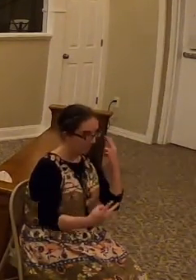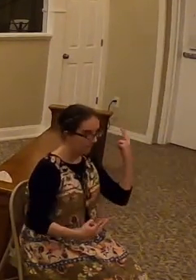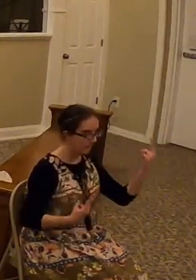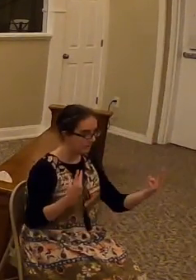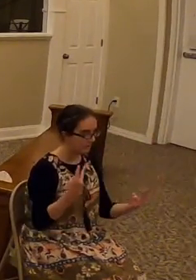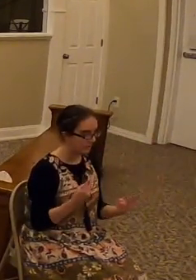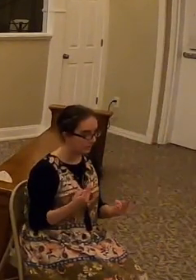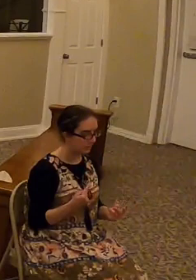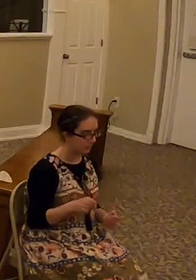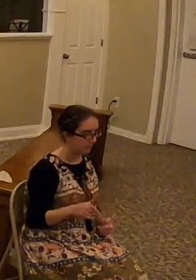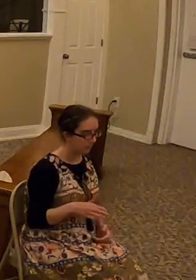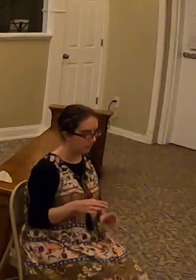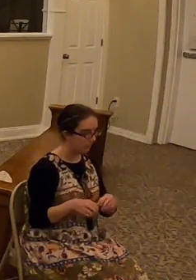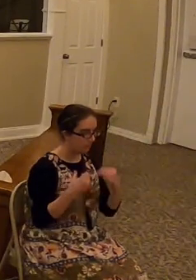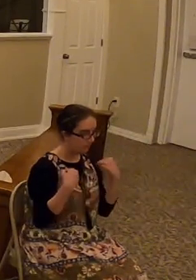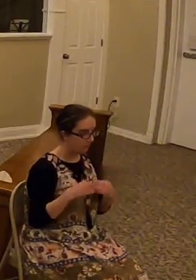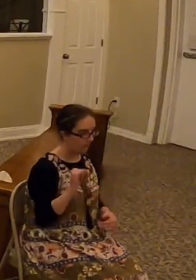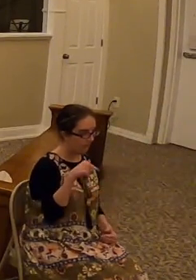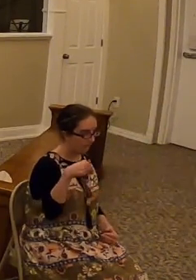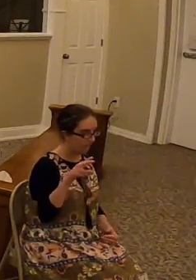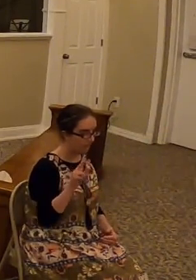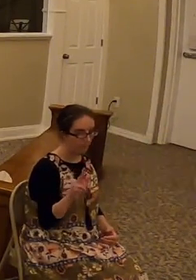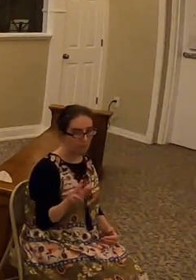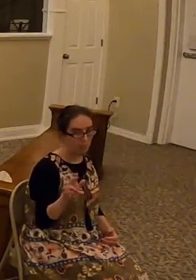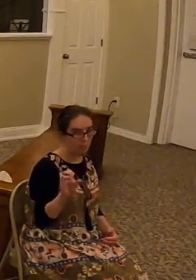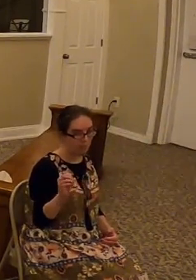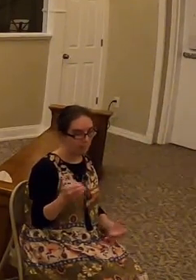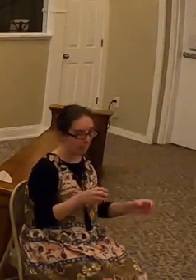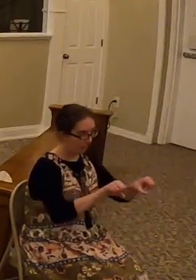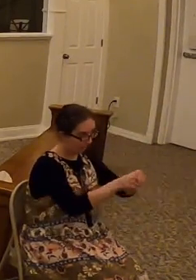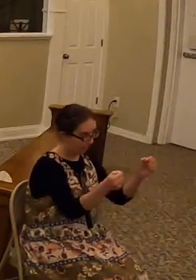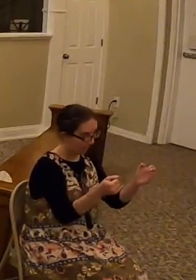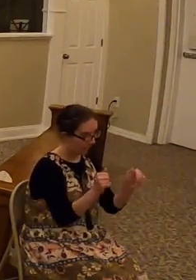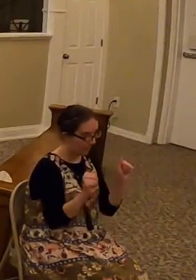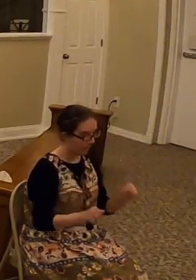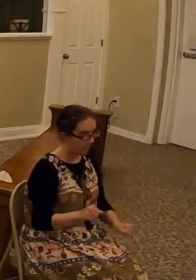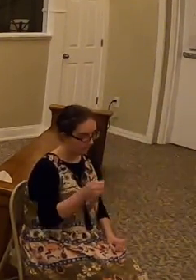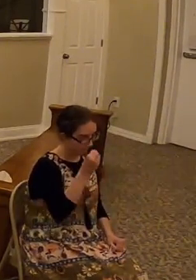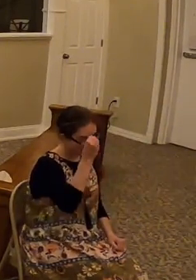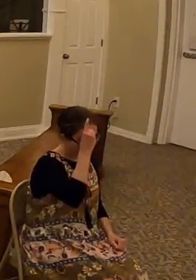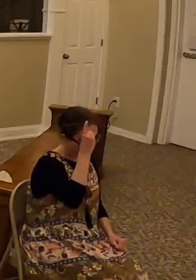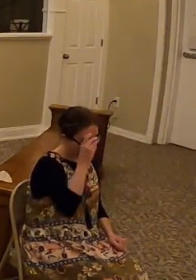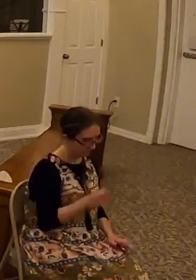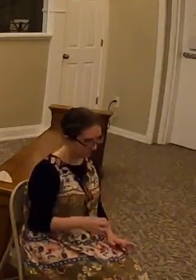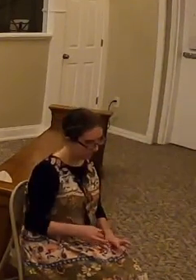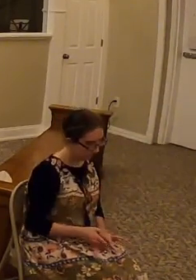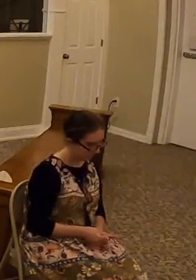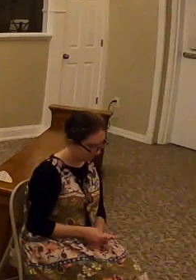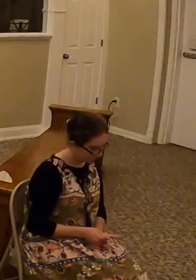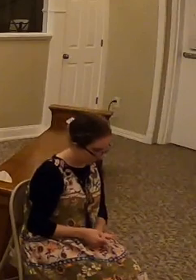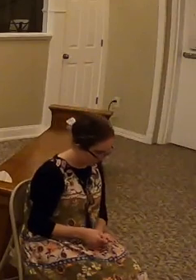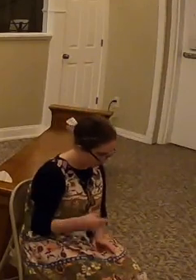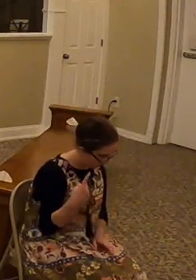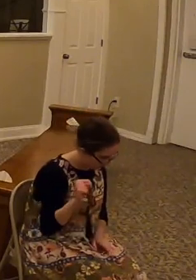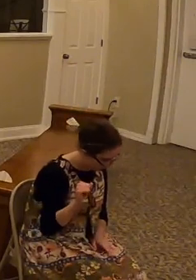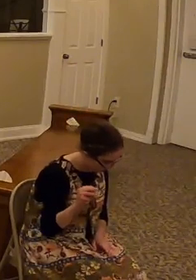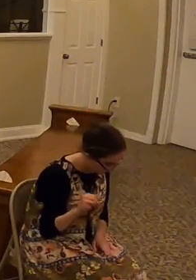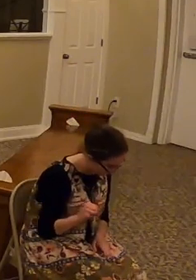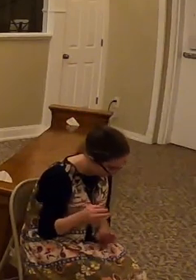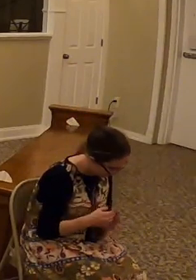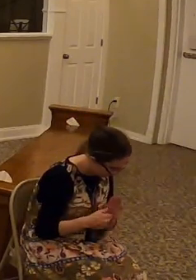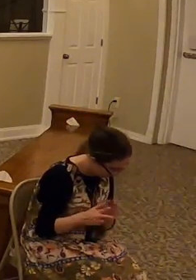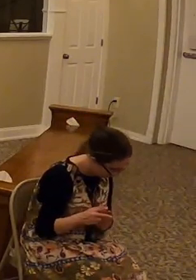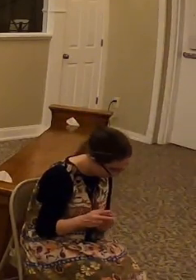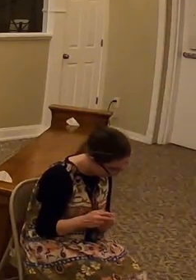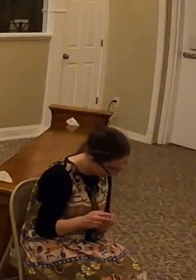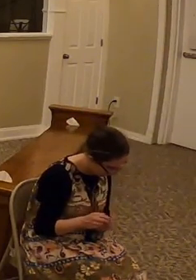visiting, and they just don't have an IQ of but 30. Break it down where they can understand. Amen. All right, so 1 Timothy chapter 3. Paul